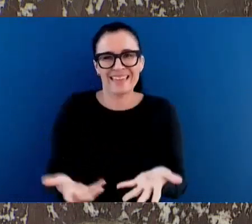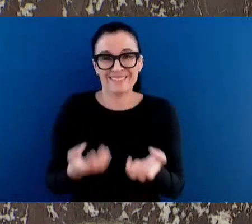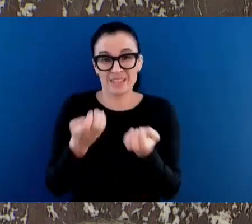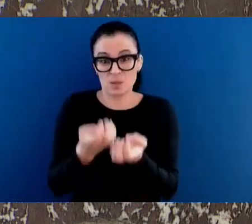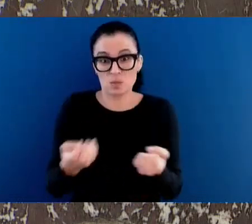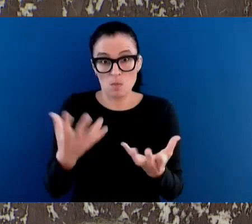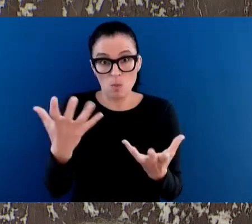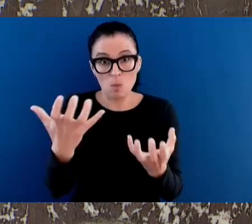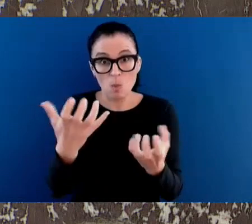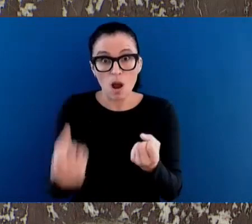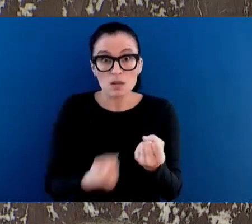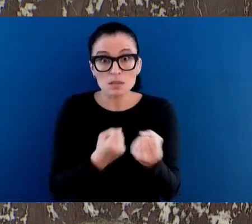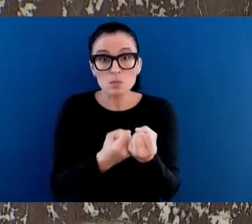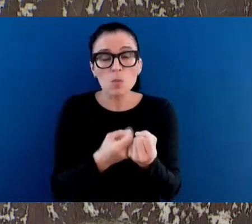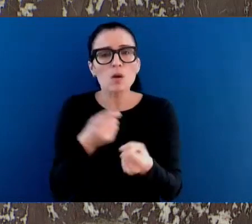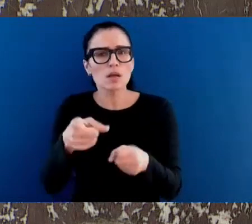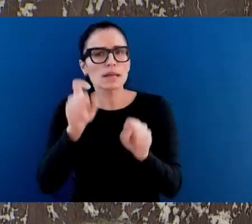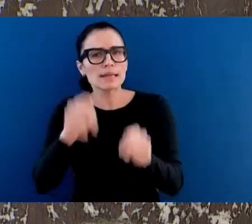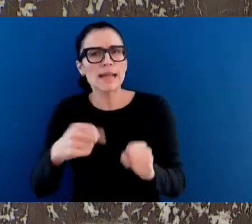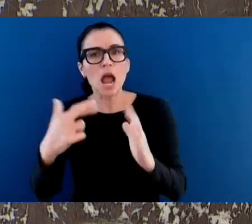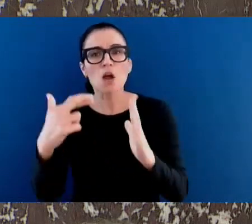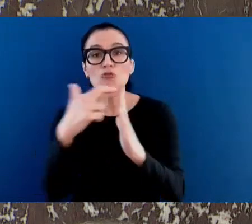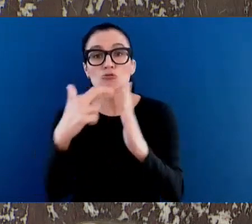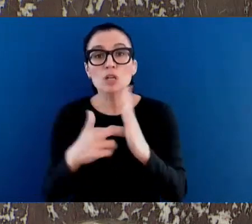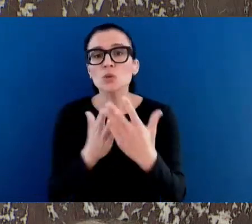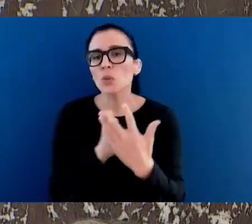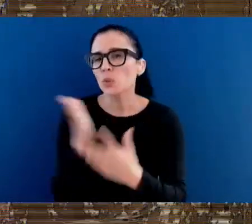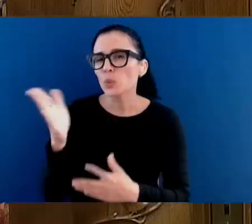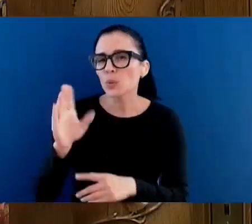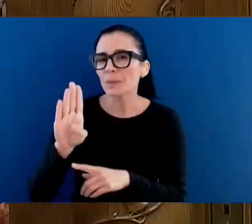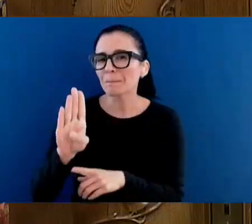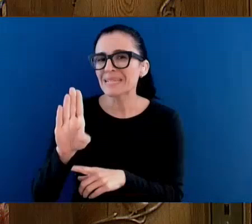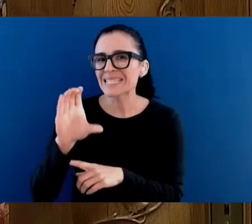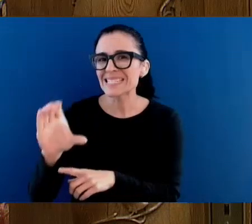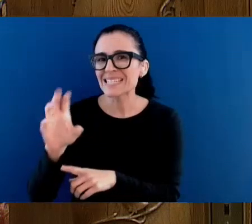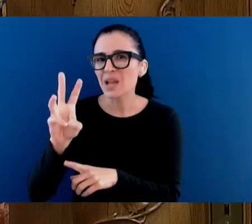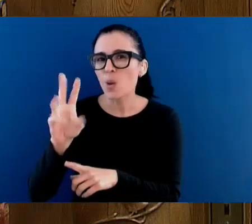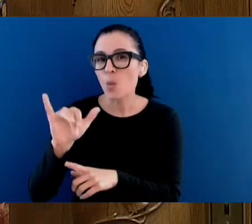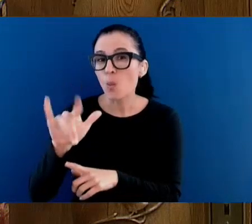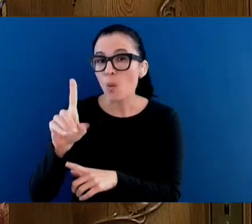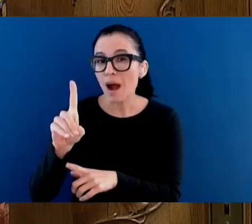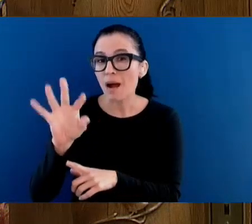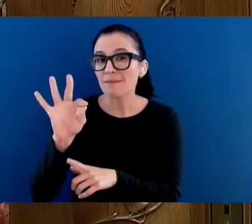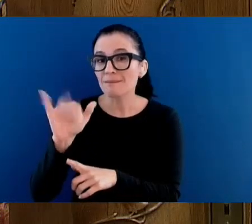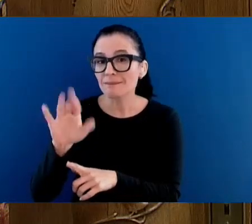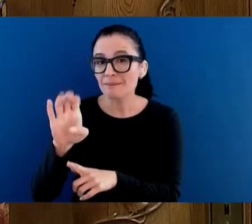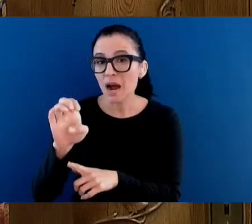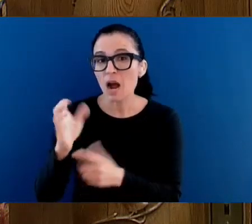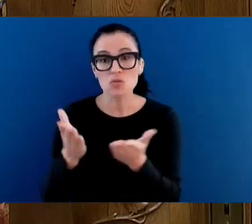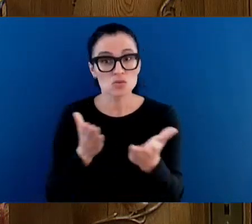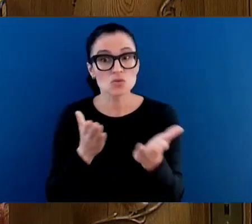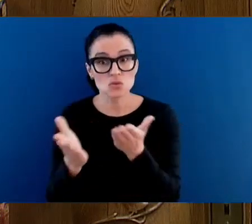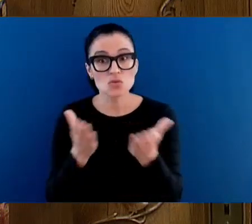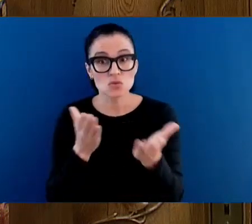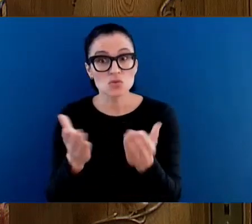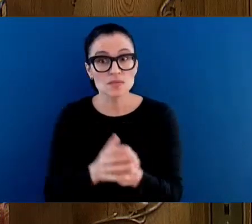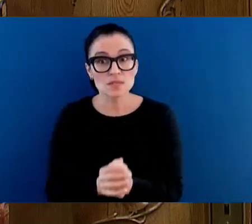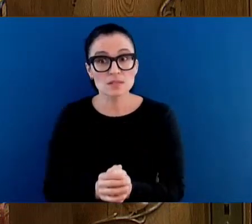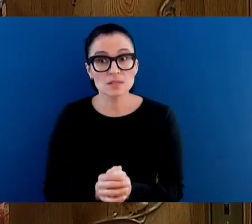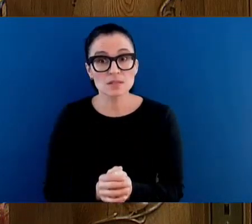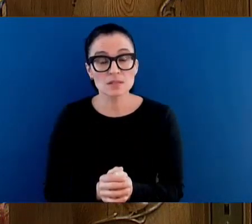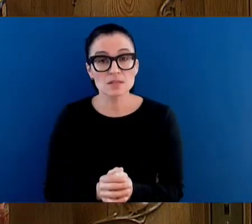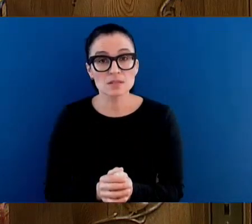Wildfire Service. Those conversations are constantly happening. Member for Kootenay East. Speaker, well, it's